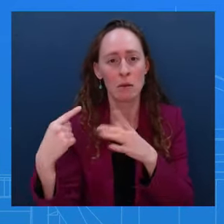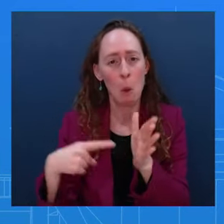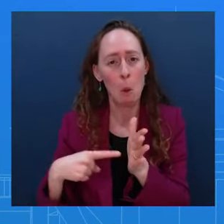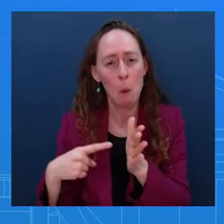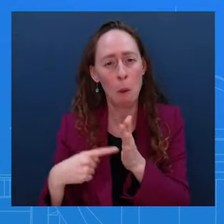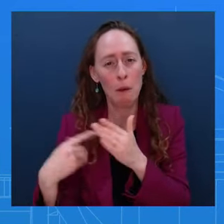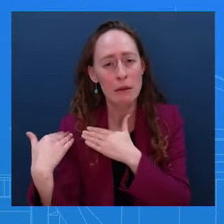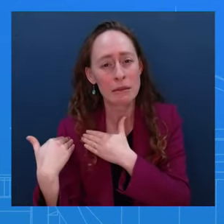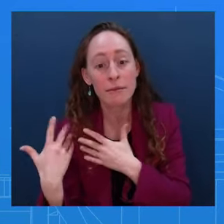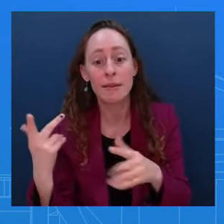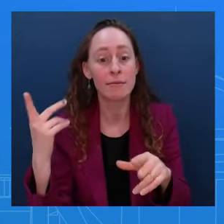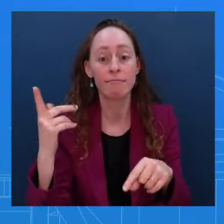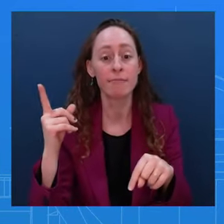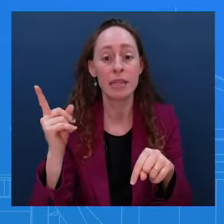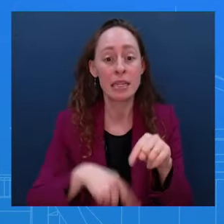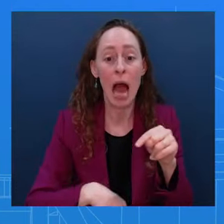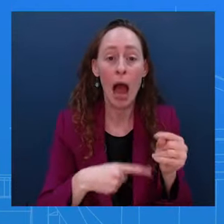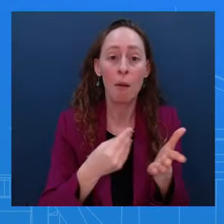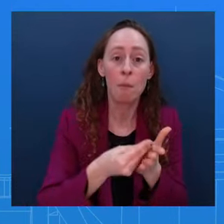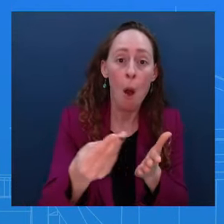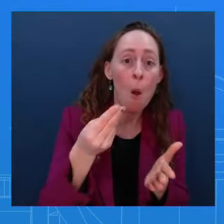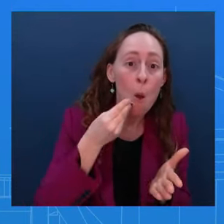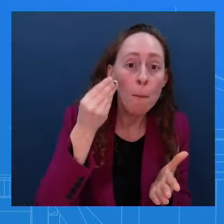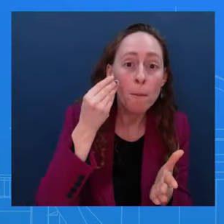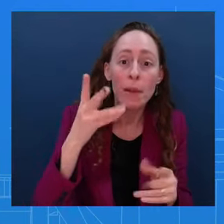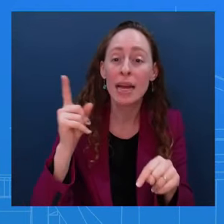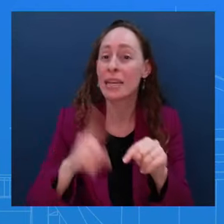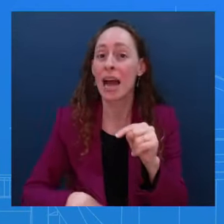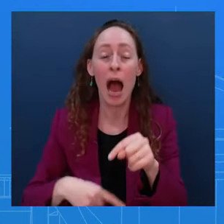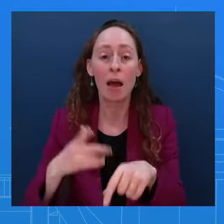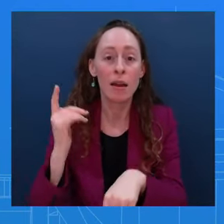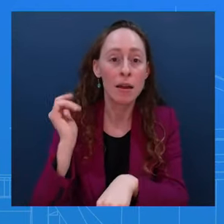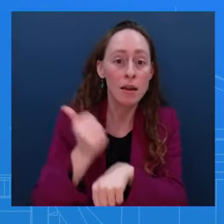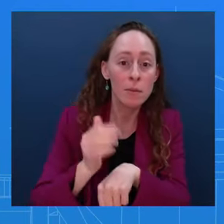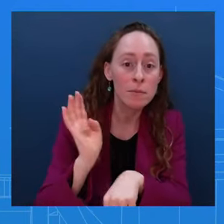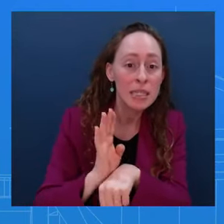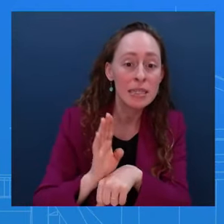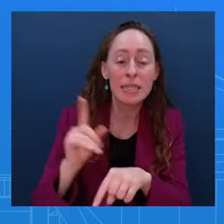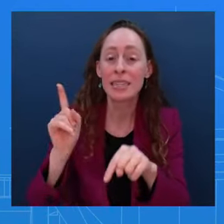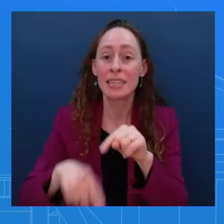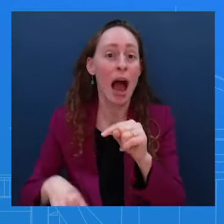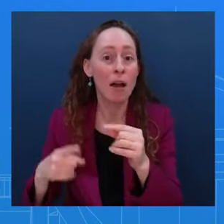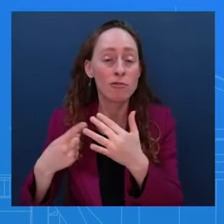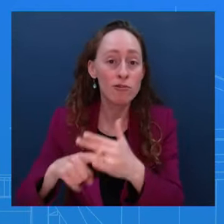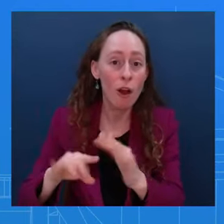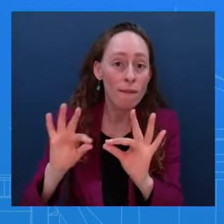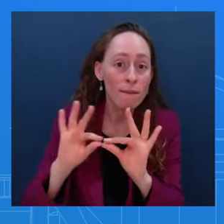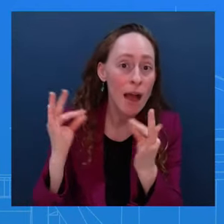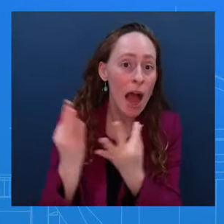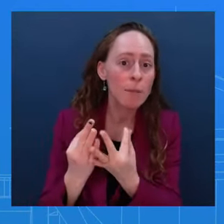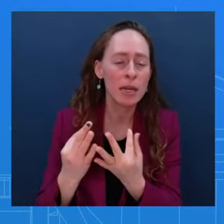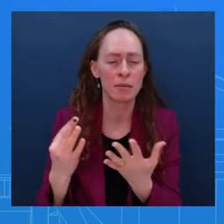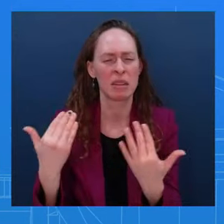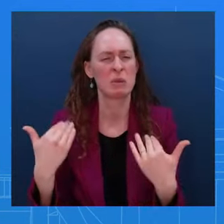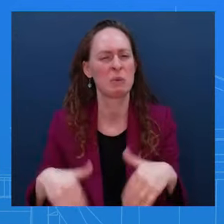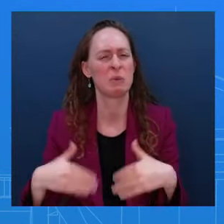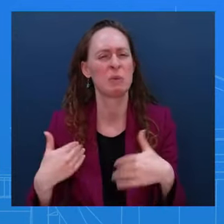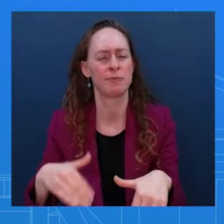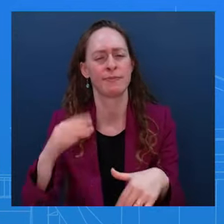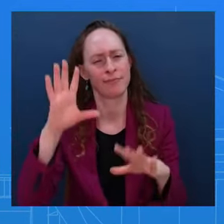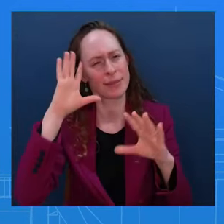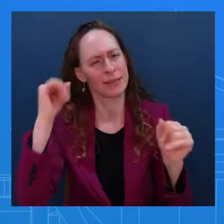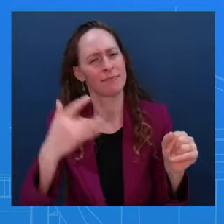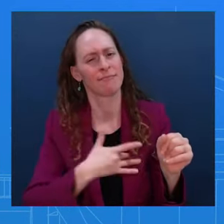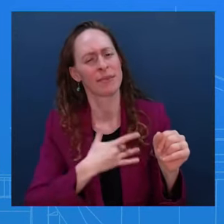a family. And so it is important that the president believes that it's important that we do everything that we can to do that. He